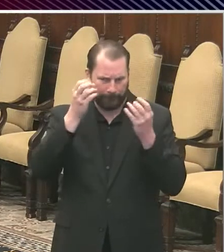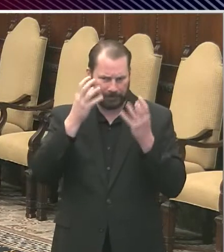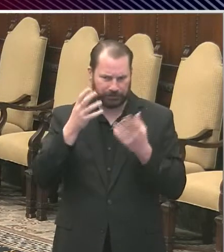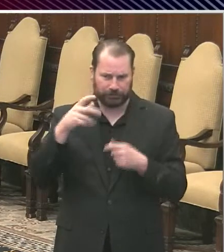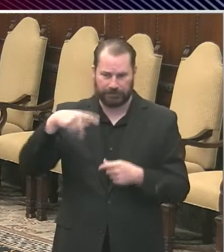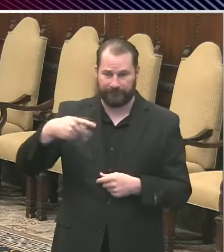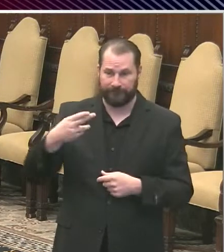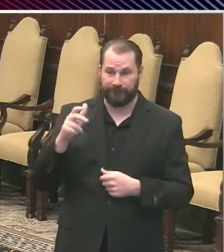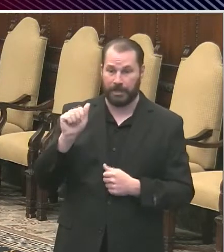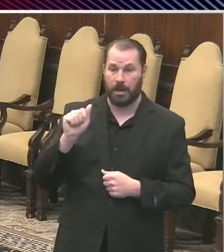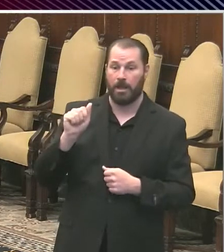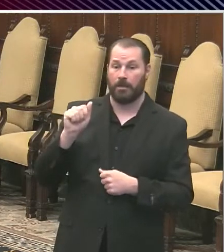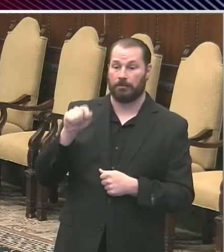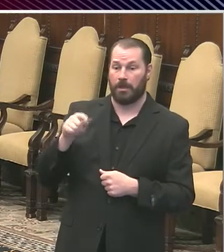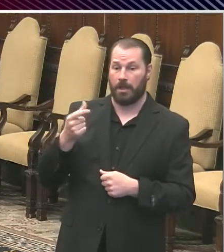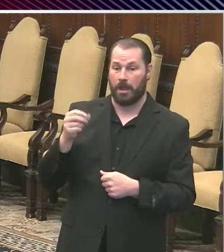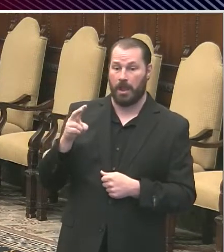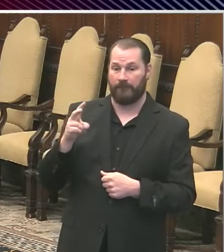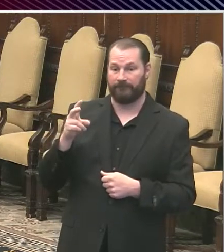phila.gov/revenue. That's